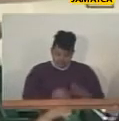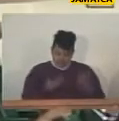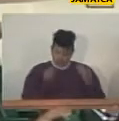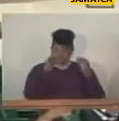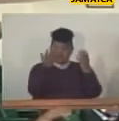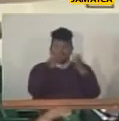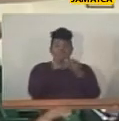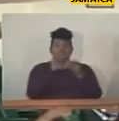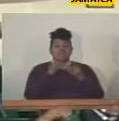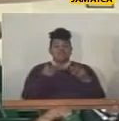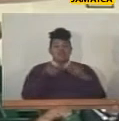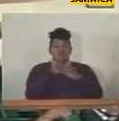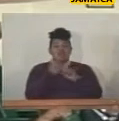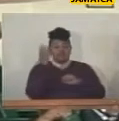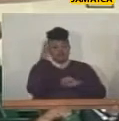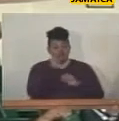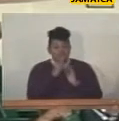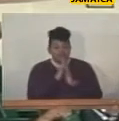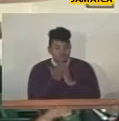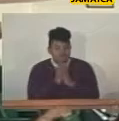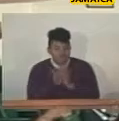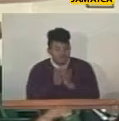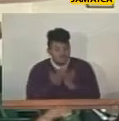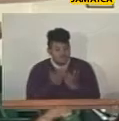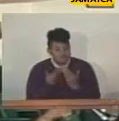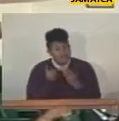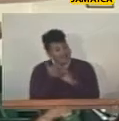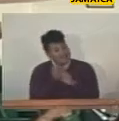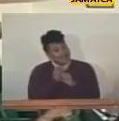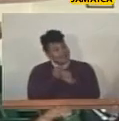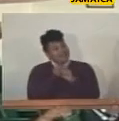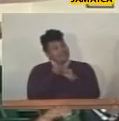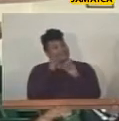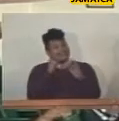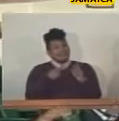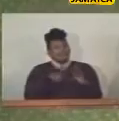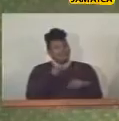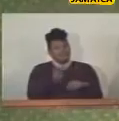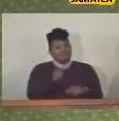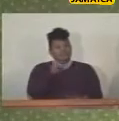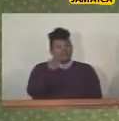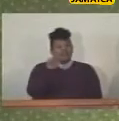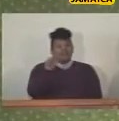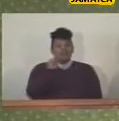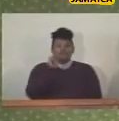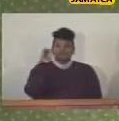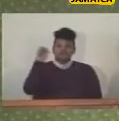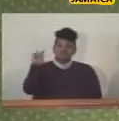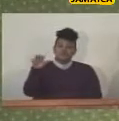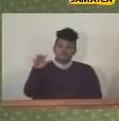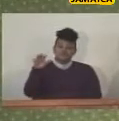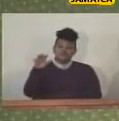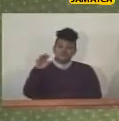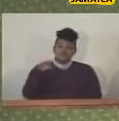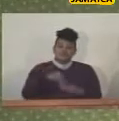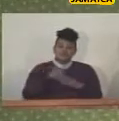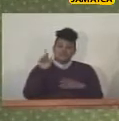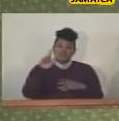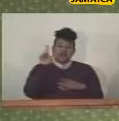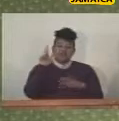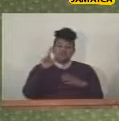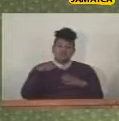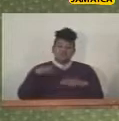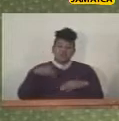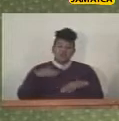compliments. I got a beautiful book as a gift, which I will hand to the clerk to place in the Library of the Parliament.